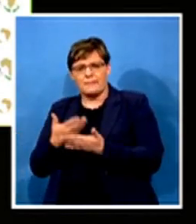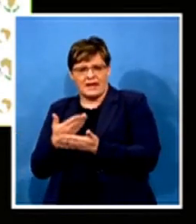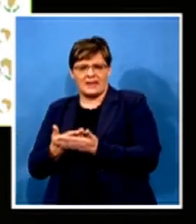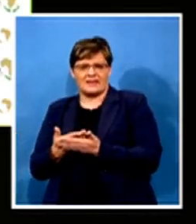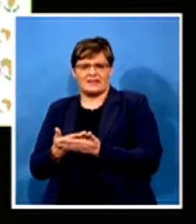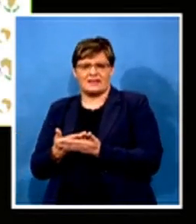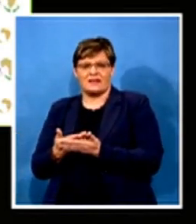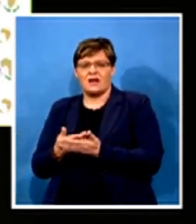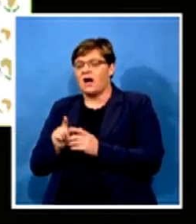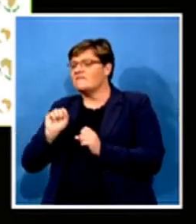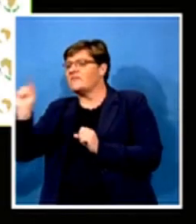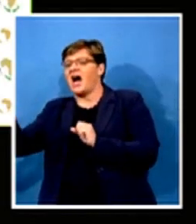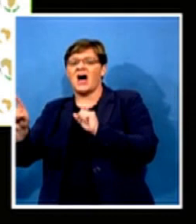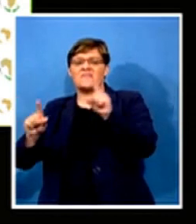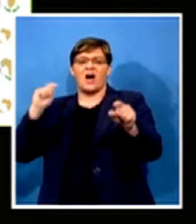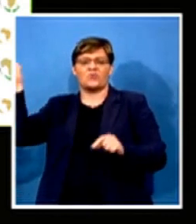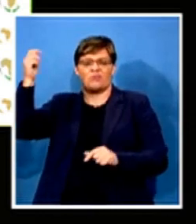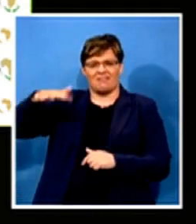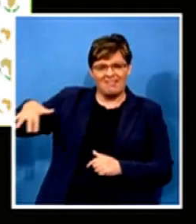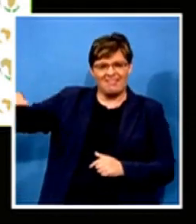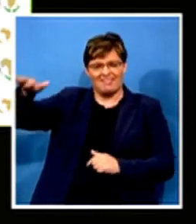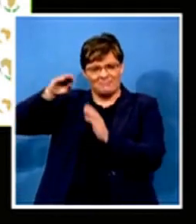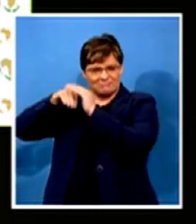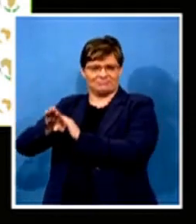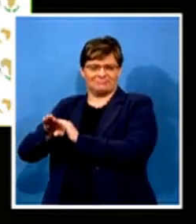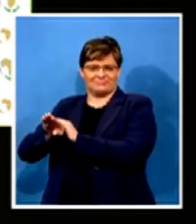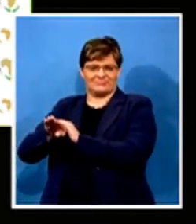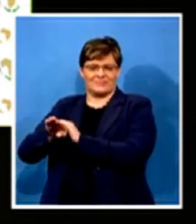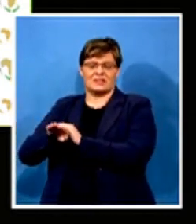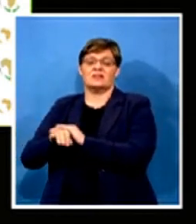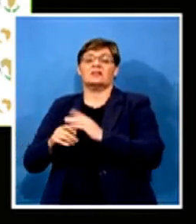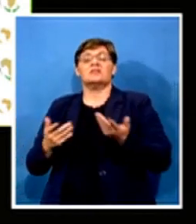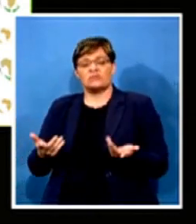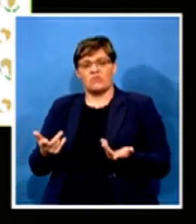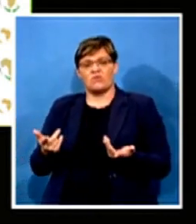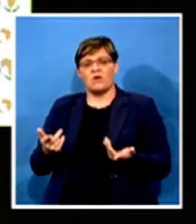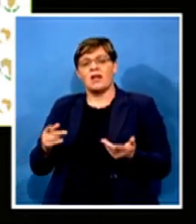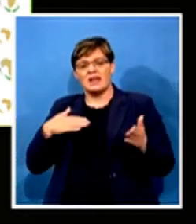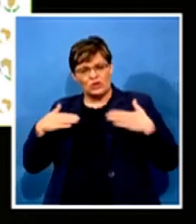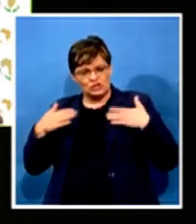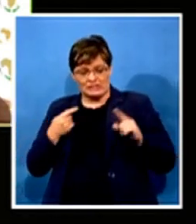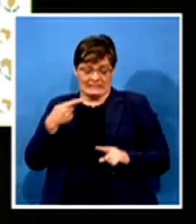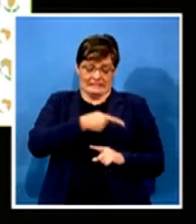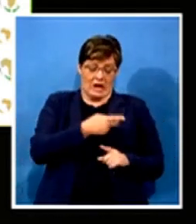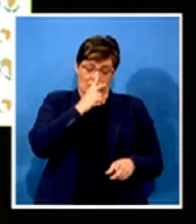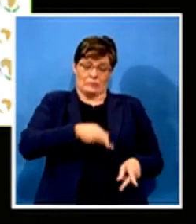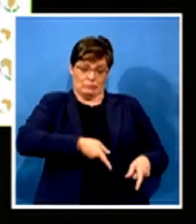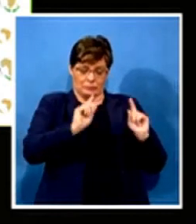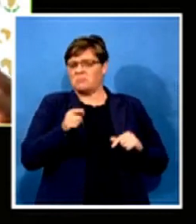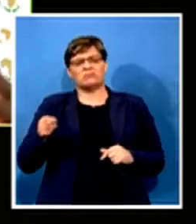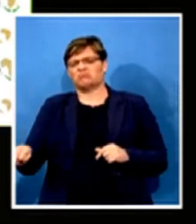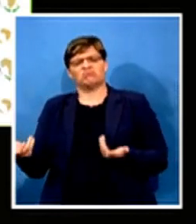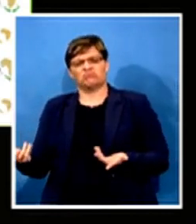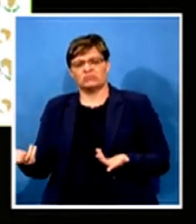to overcome some of the issues with respect to the logistics. But for now, let's really have an open mind, acquire the